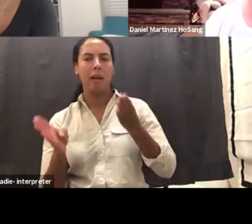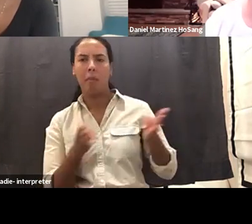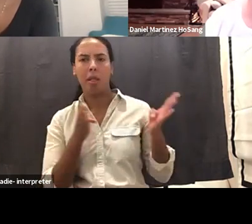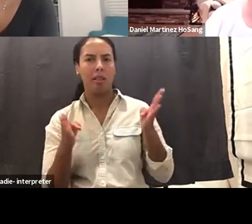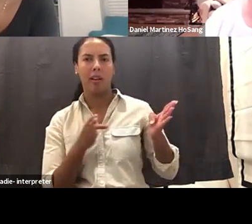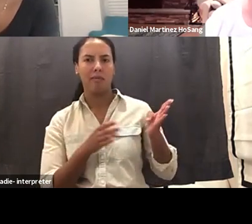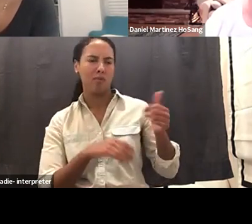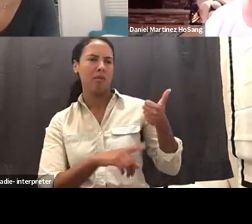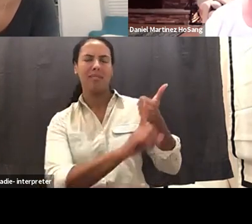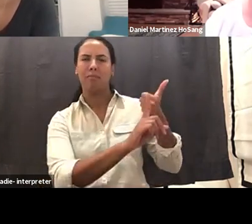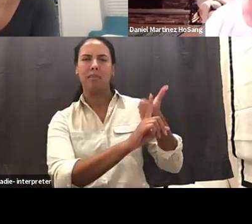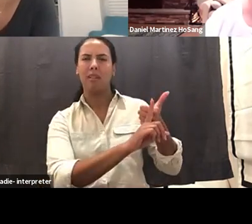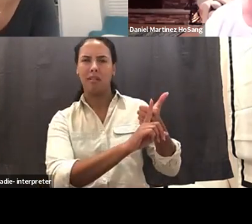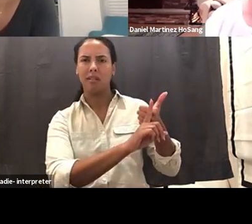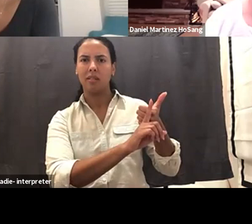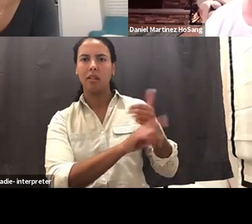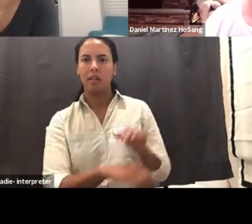going forward.